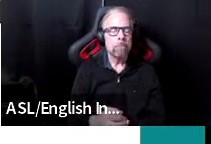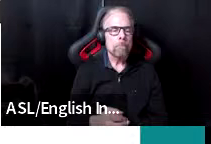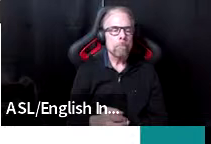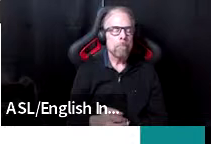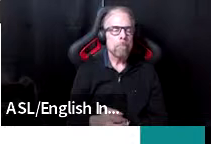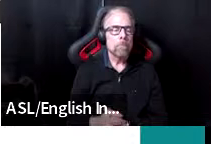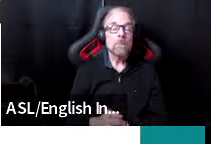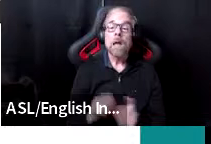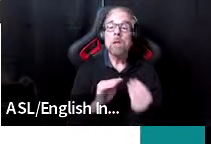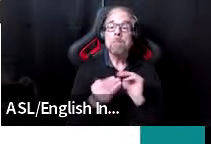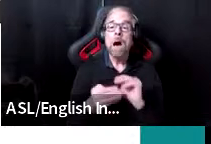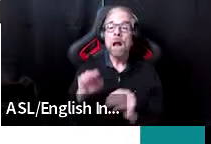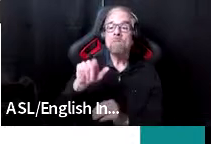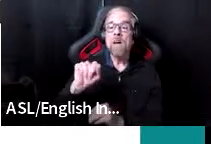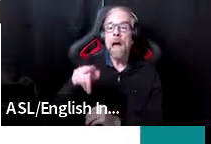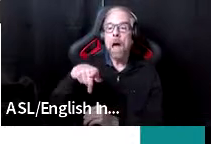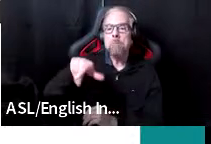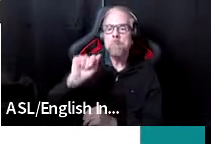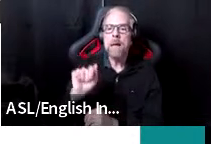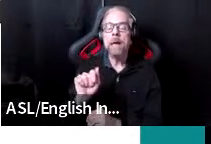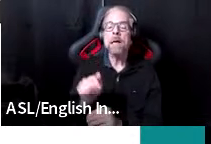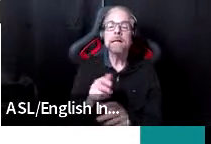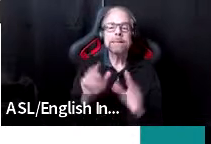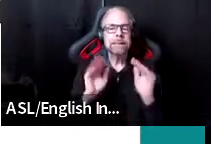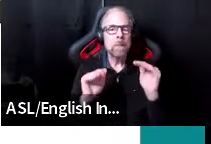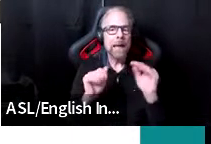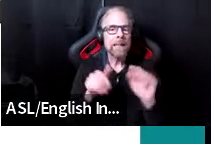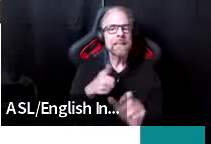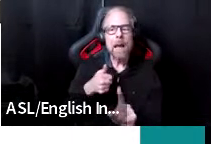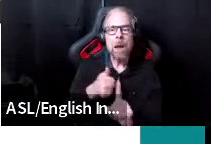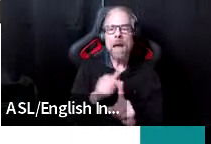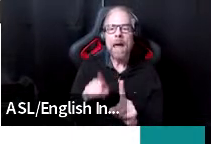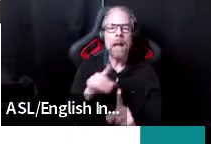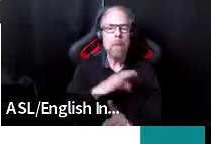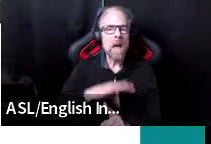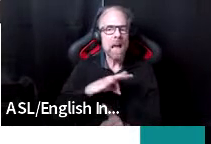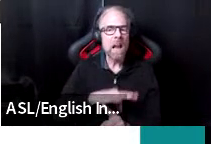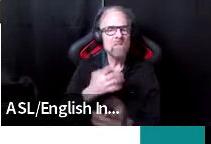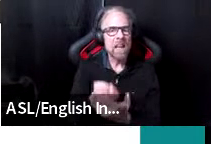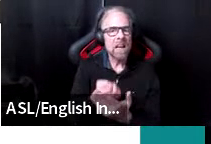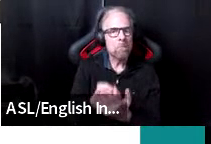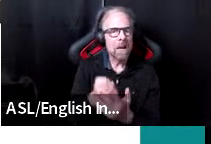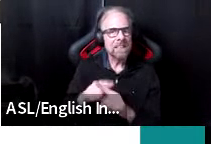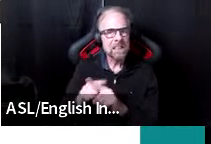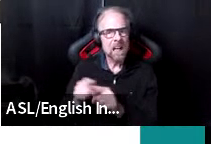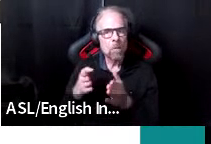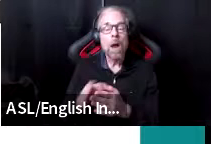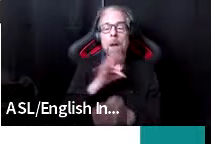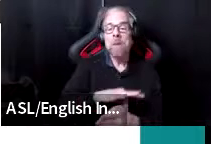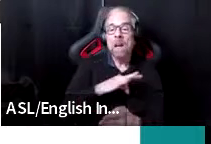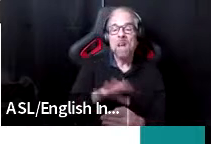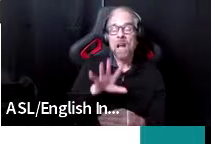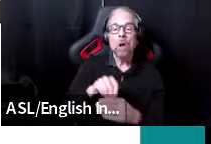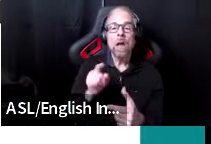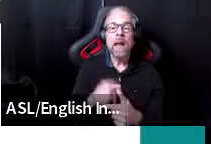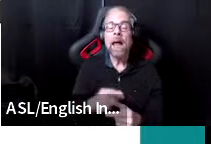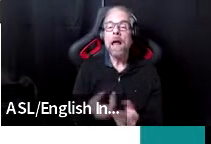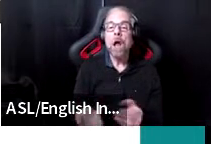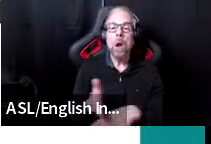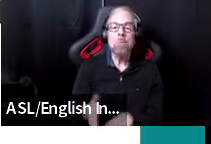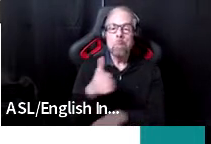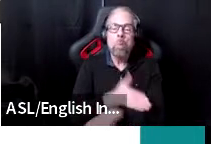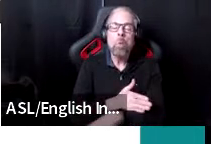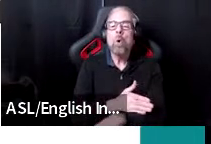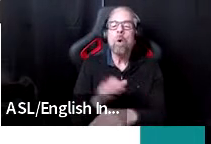The modified LPA is expected to impact and benefit the economy in several ways. Benefits include improved freight mobility and faster